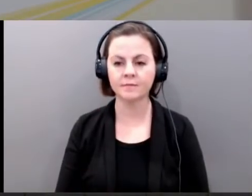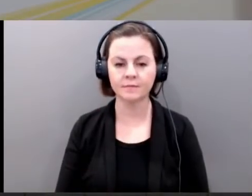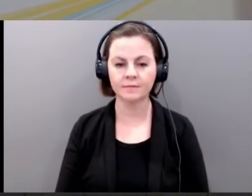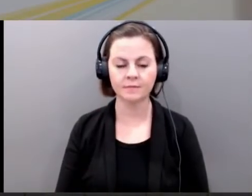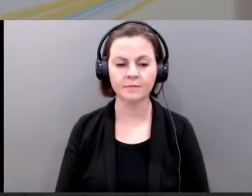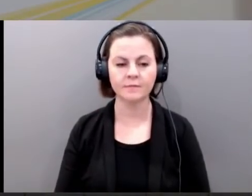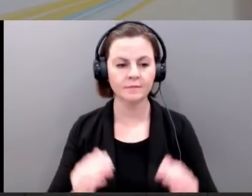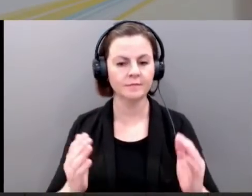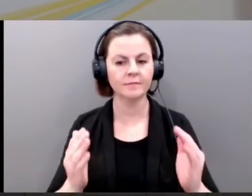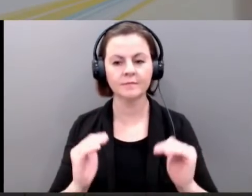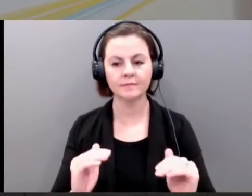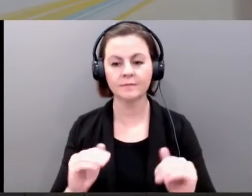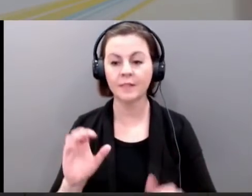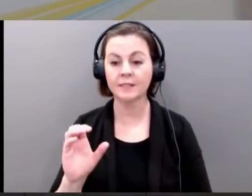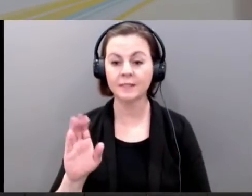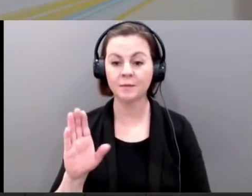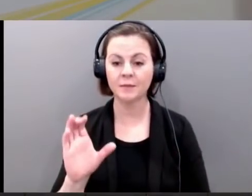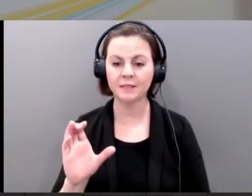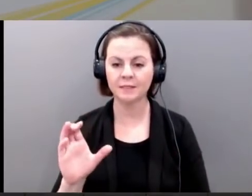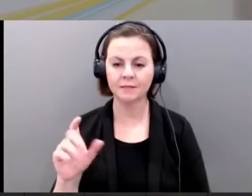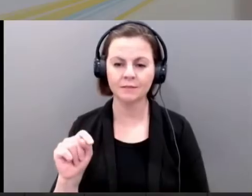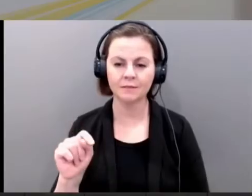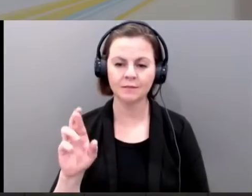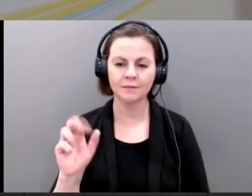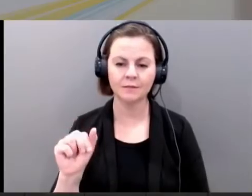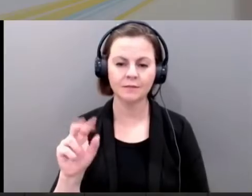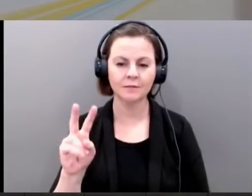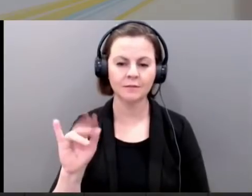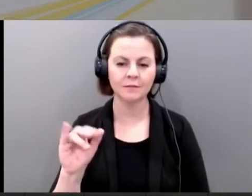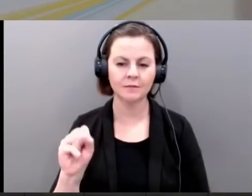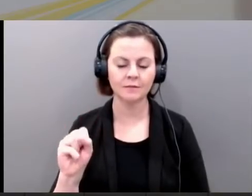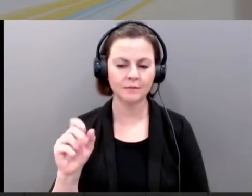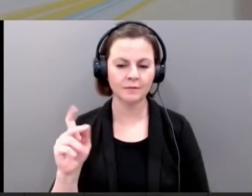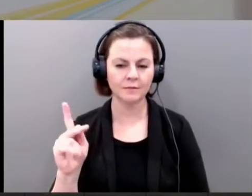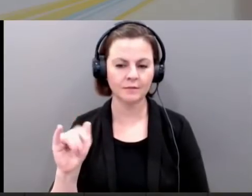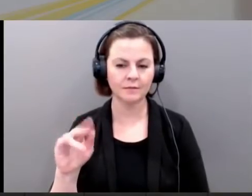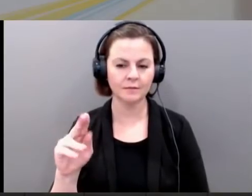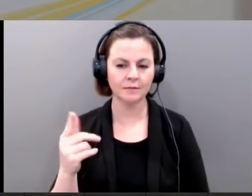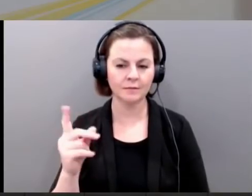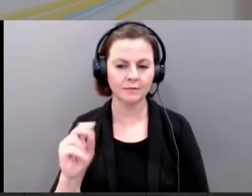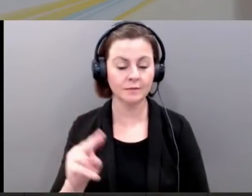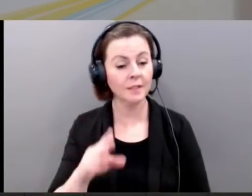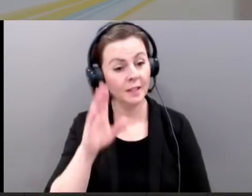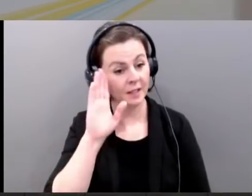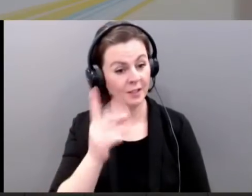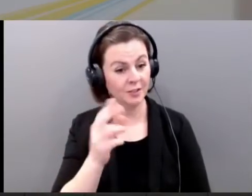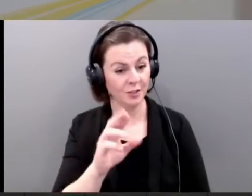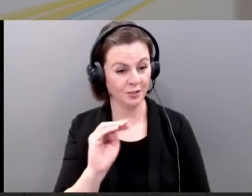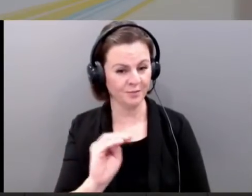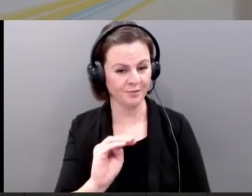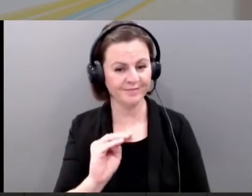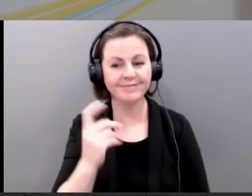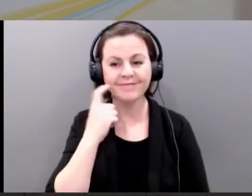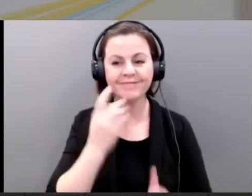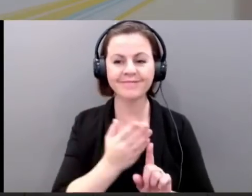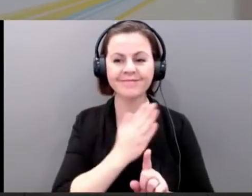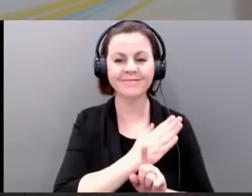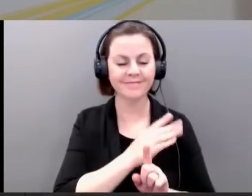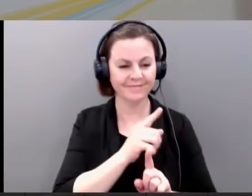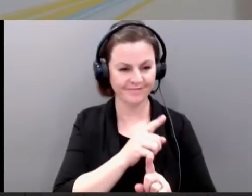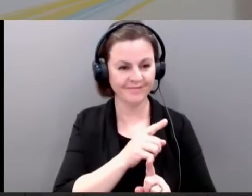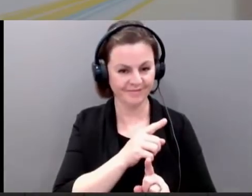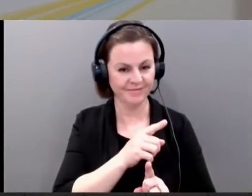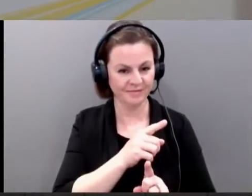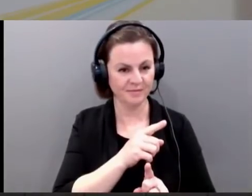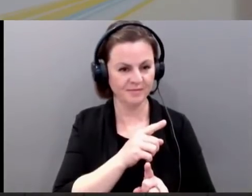Travis Kingdon, CBC. Hi, Dr. Morrison. I believe the colleague of mine that just spoke with you made you answer this